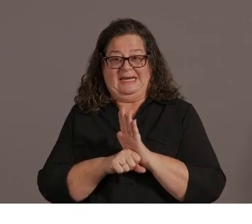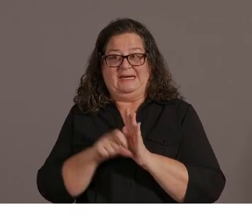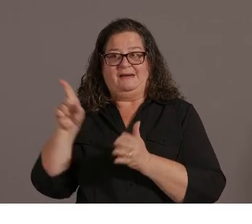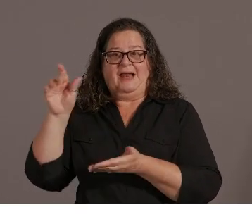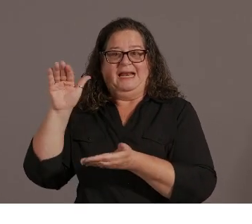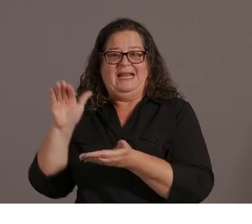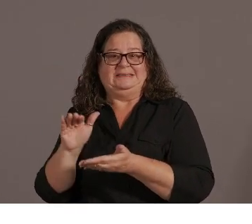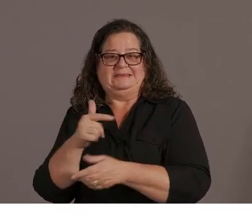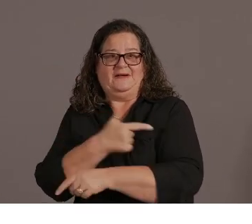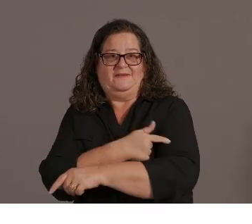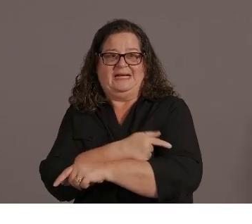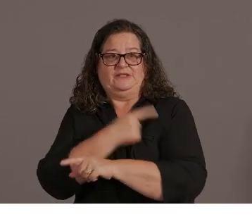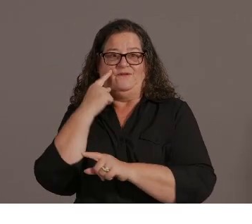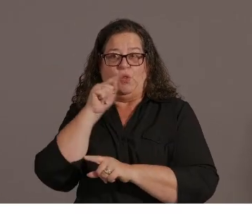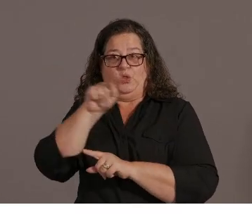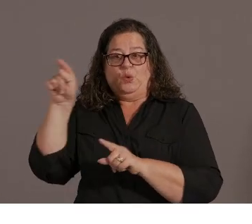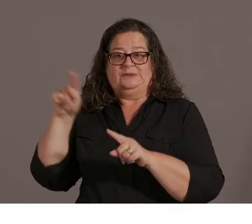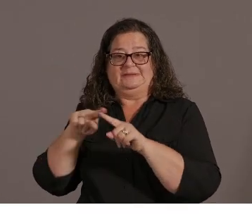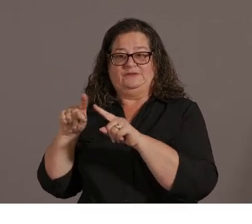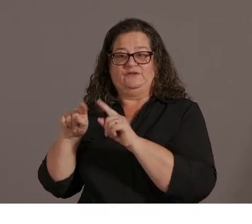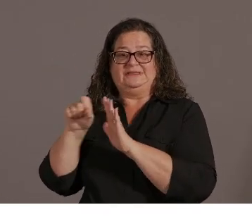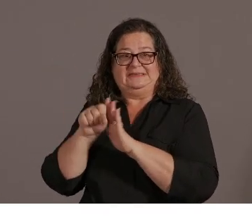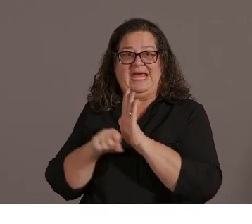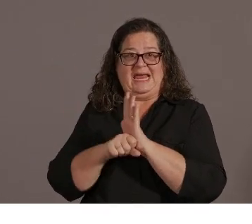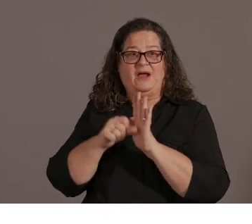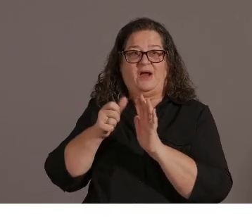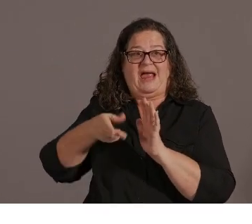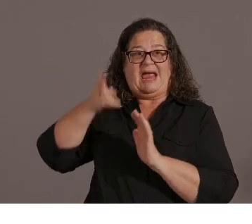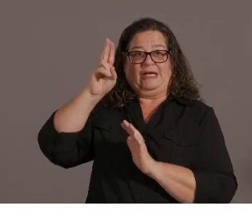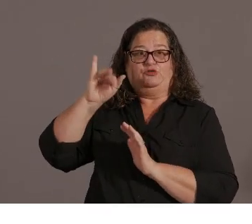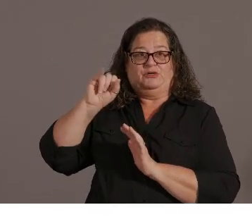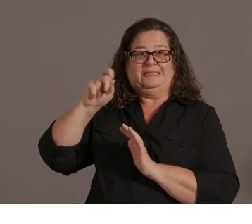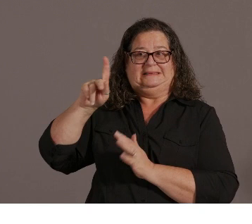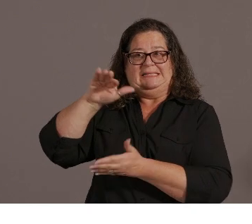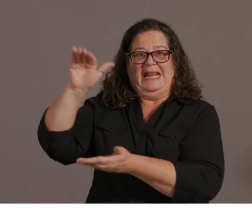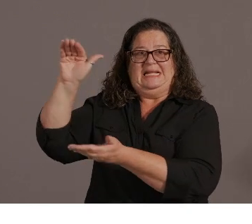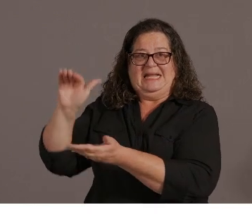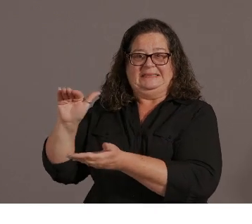social vulnerability when it was compared to their counties with low social vulnerability.